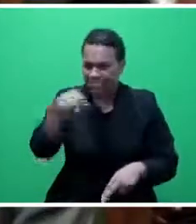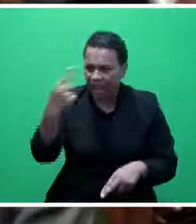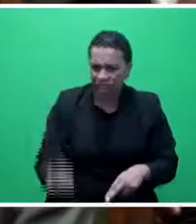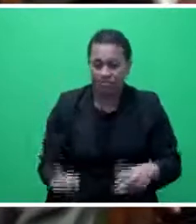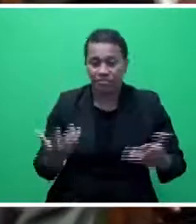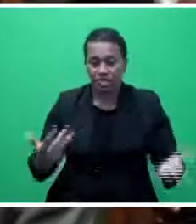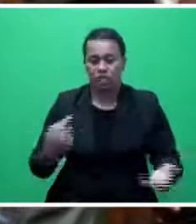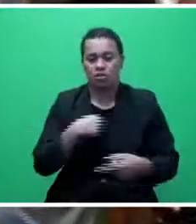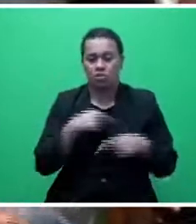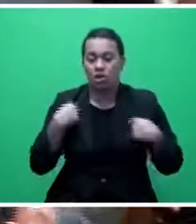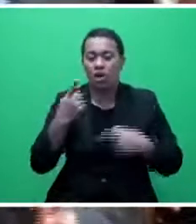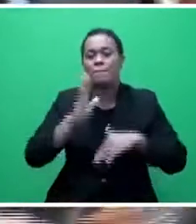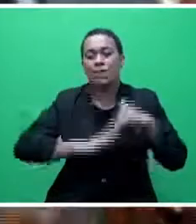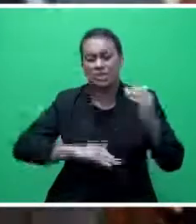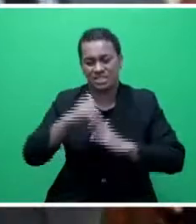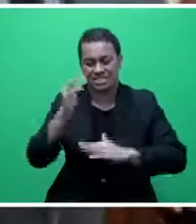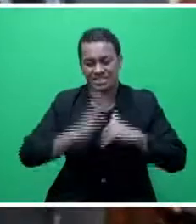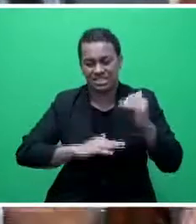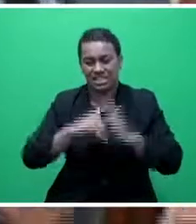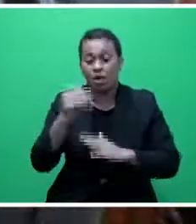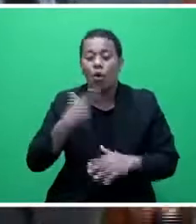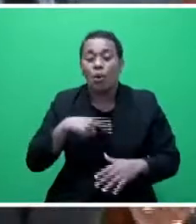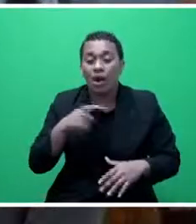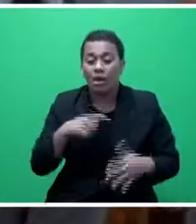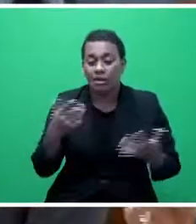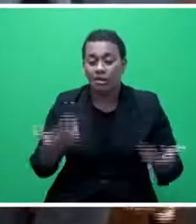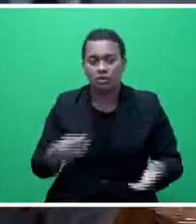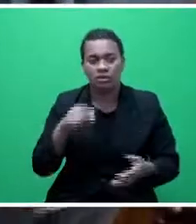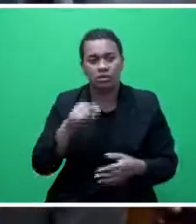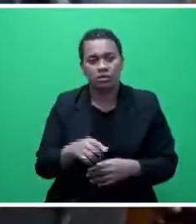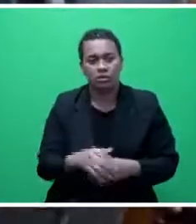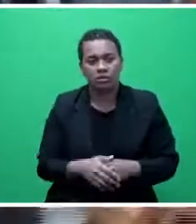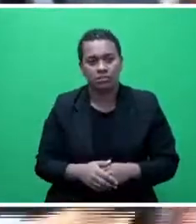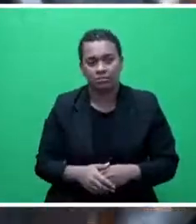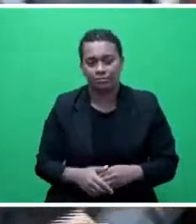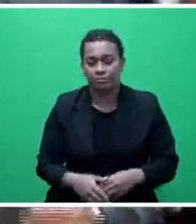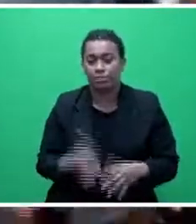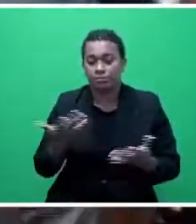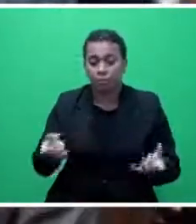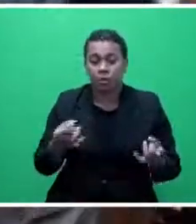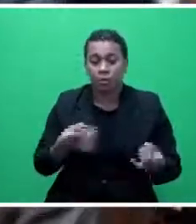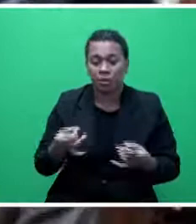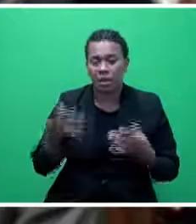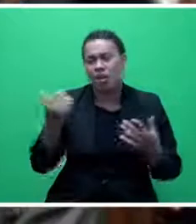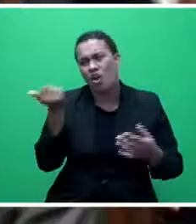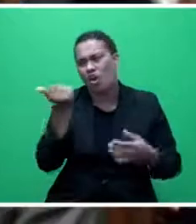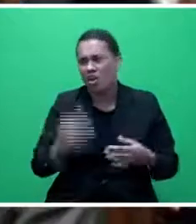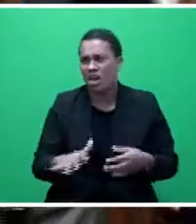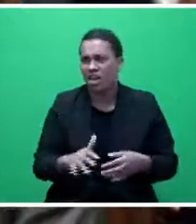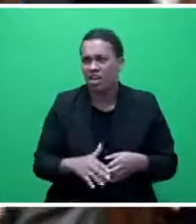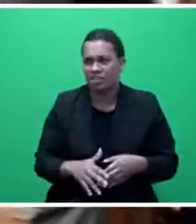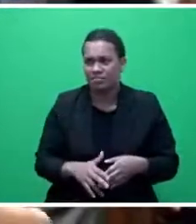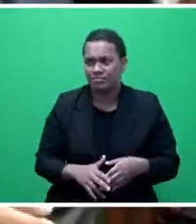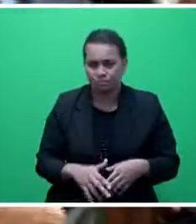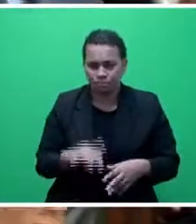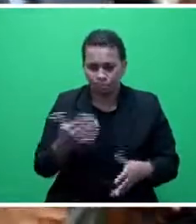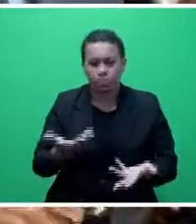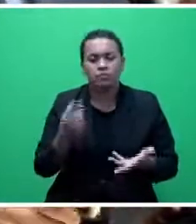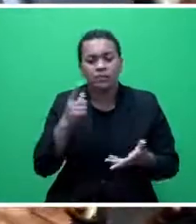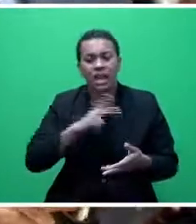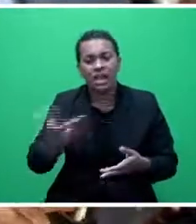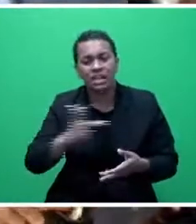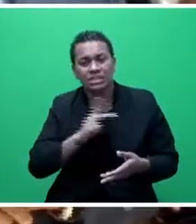this because, Mr. Speaker, sir, it was what you call a ready-to-shovel project. There will be people employed, as the Honorable Prime